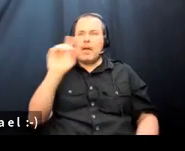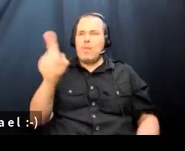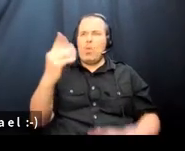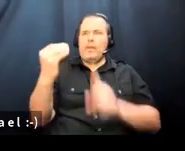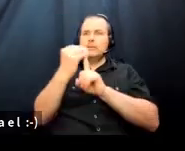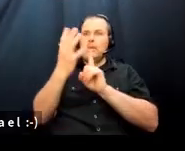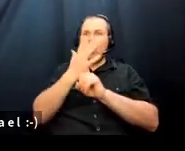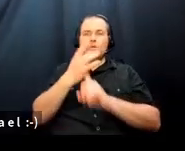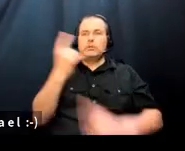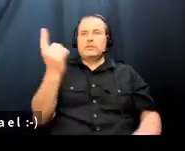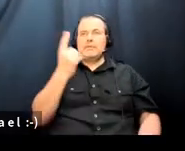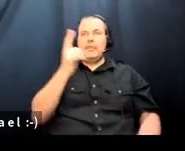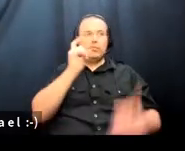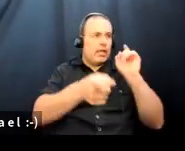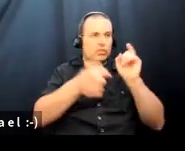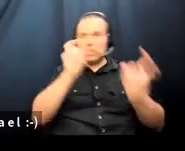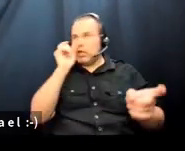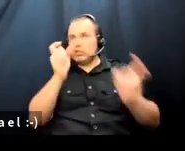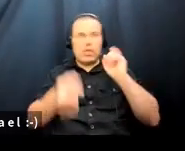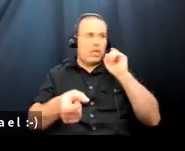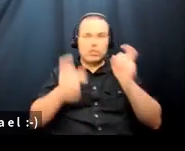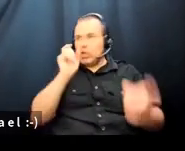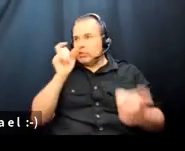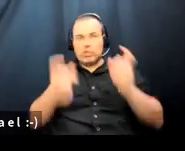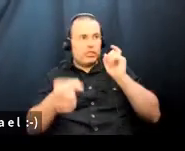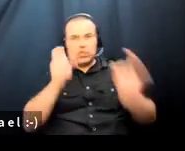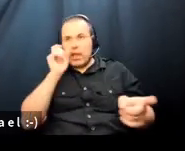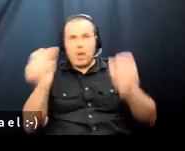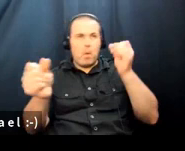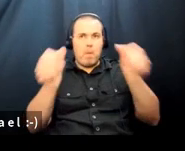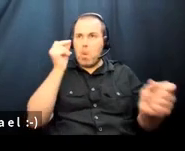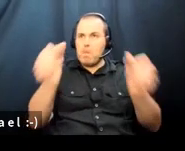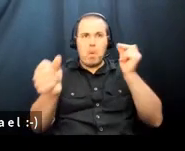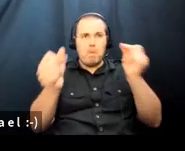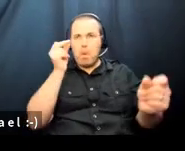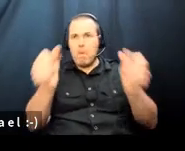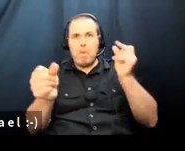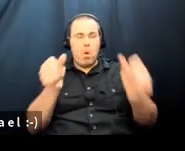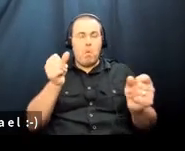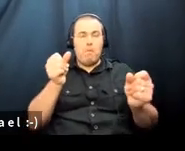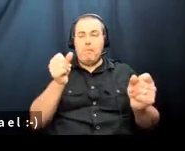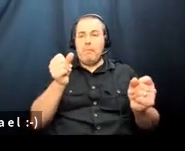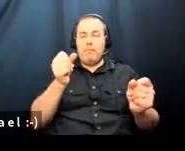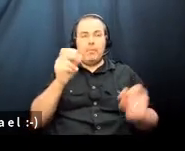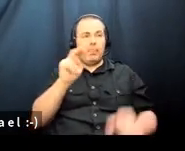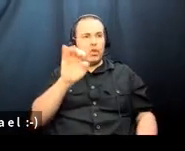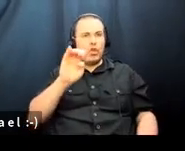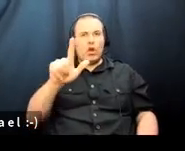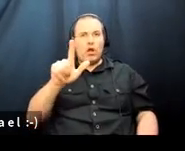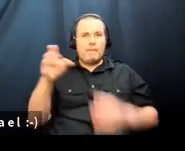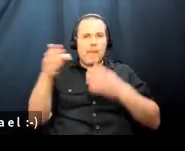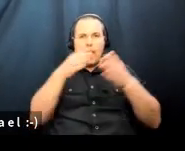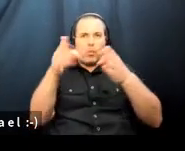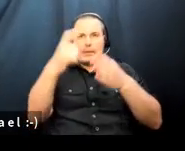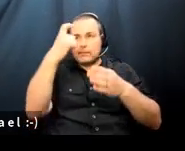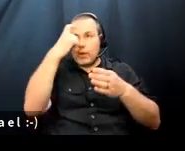is something that quickly changes, the neural pathways in my brain aren't able to sustain